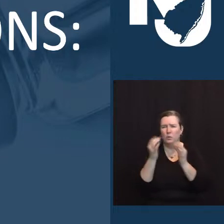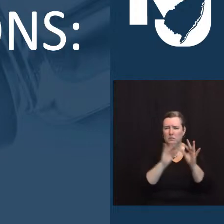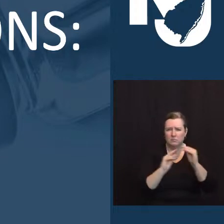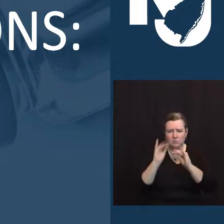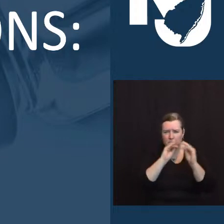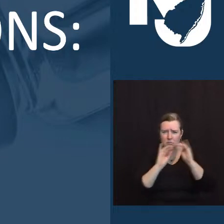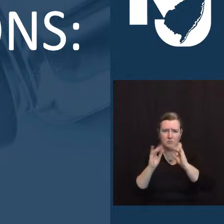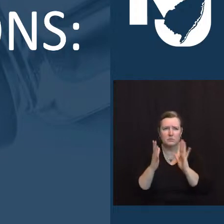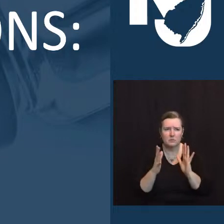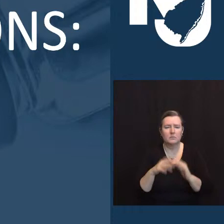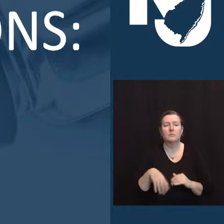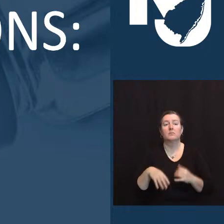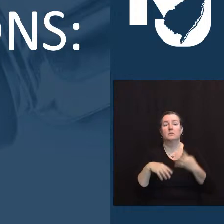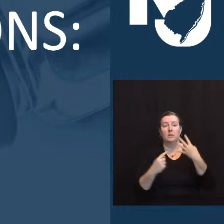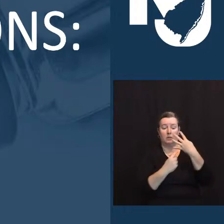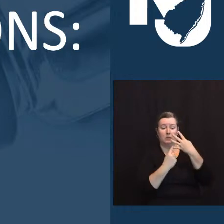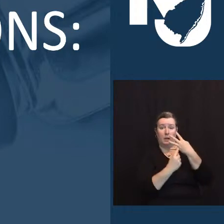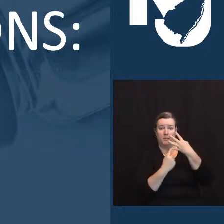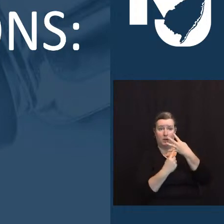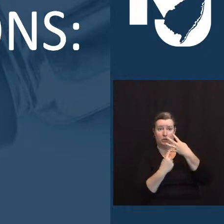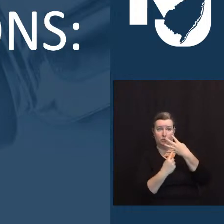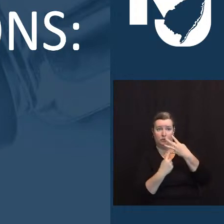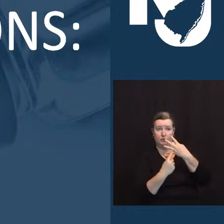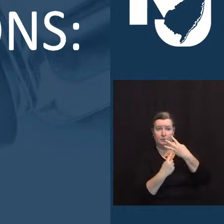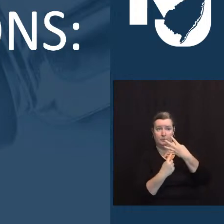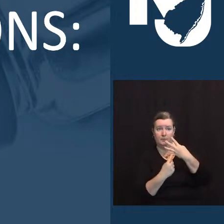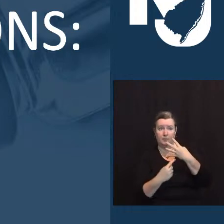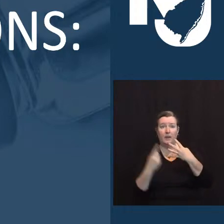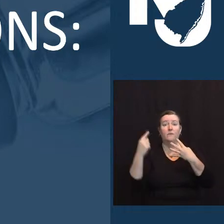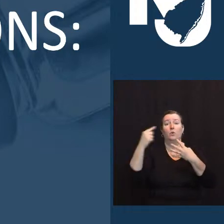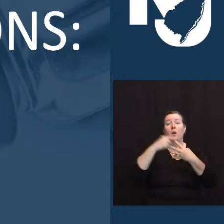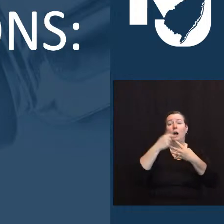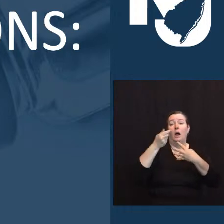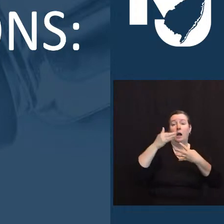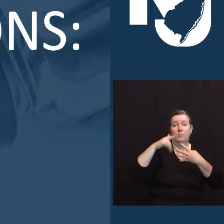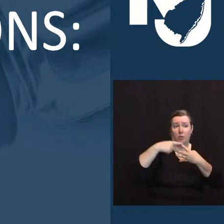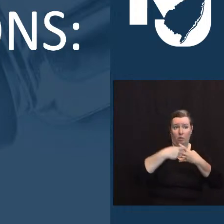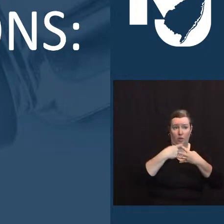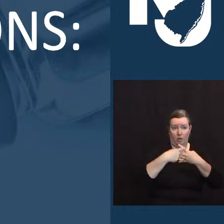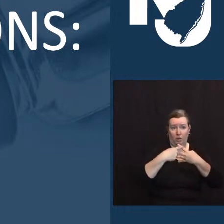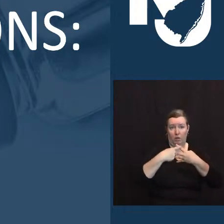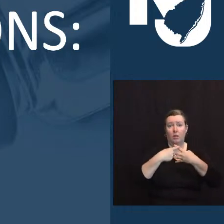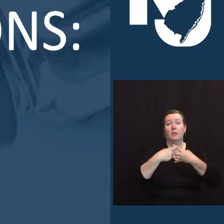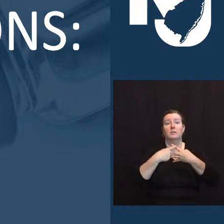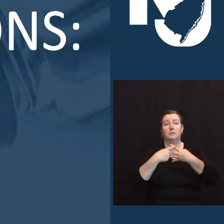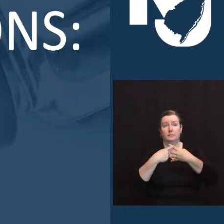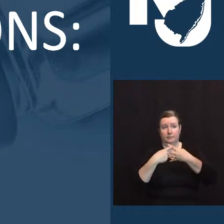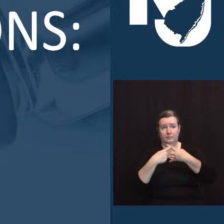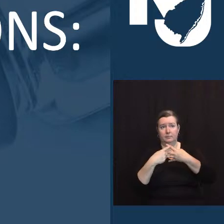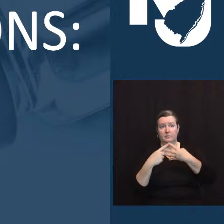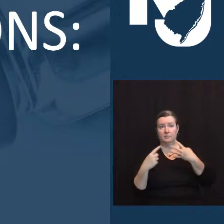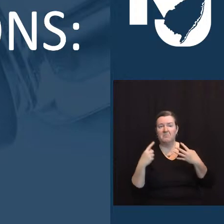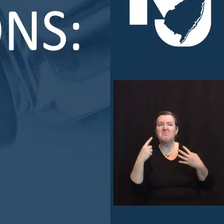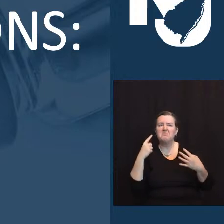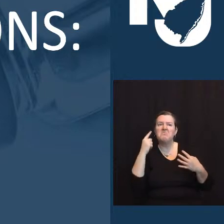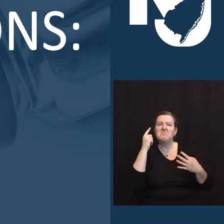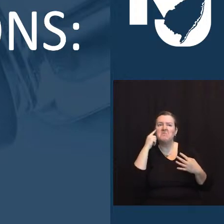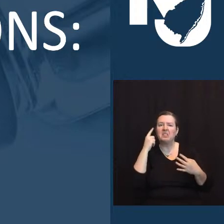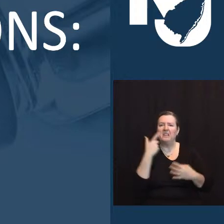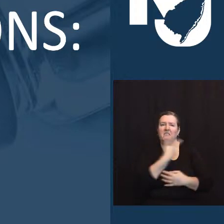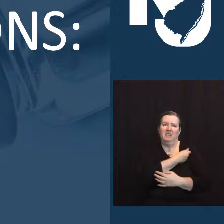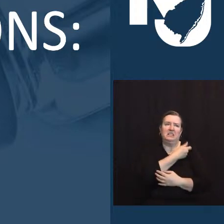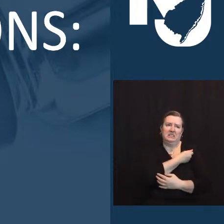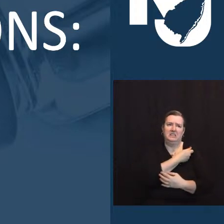your inflection point, folks, is either side of Easter, which is on April 4th. I believe the supplies, both, not just J&J,